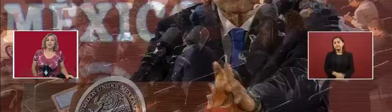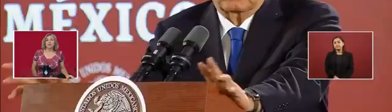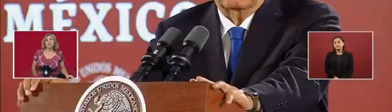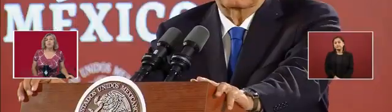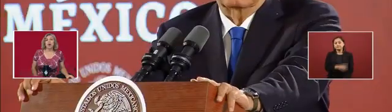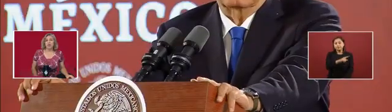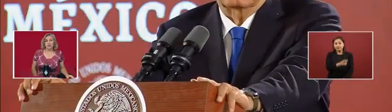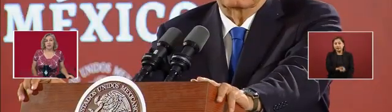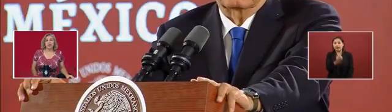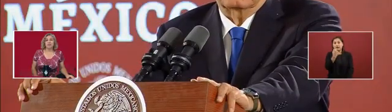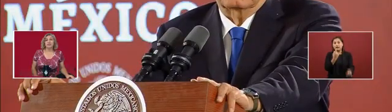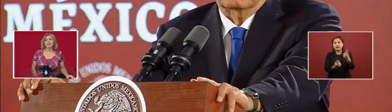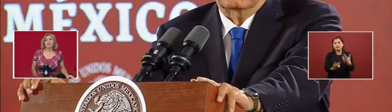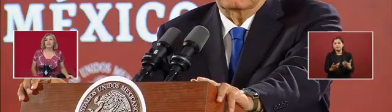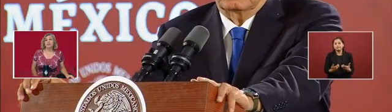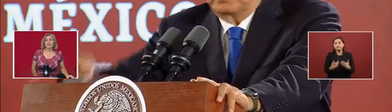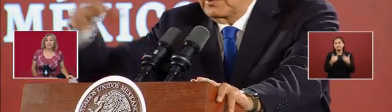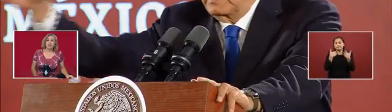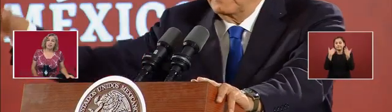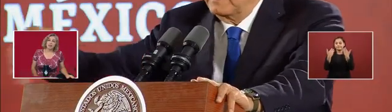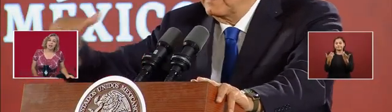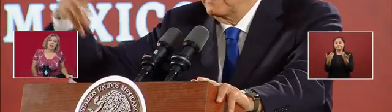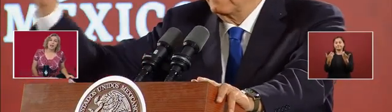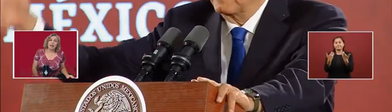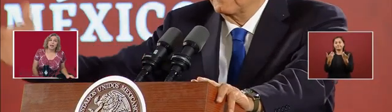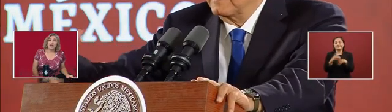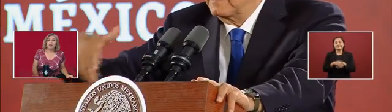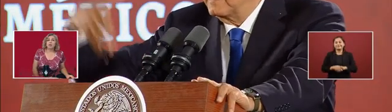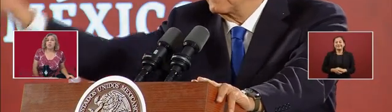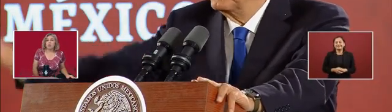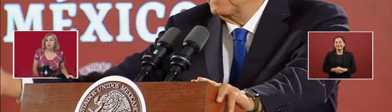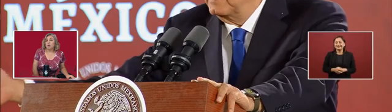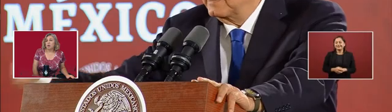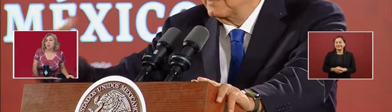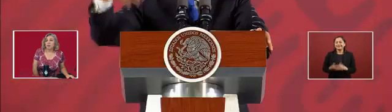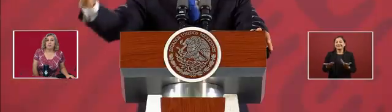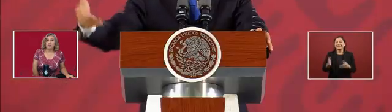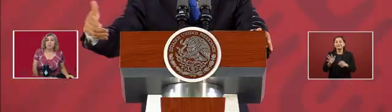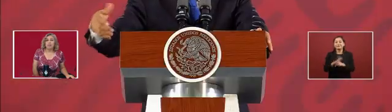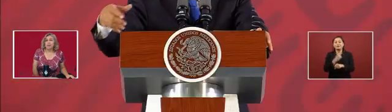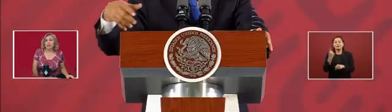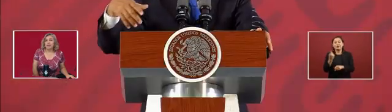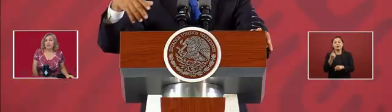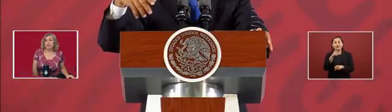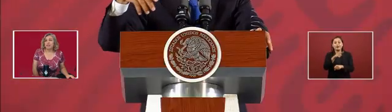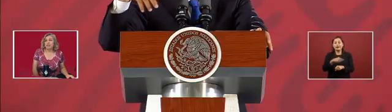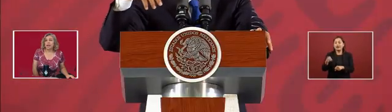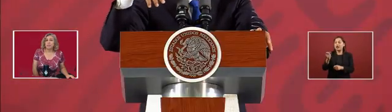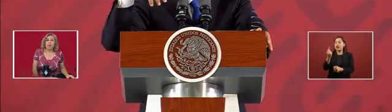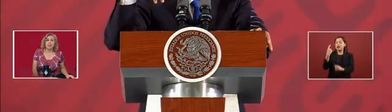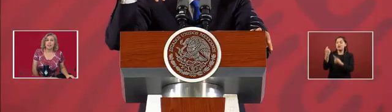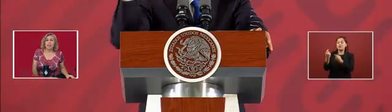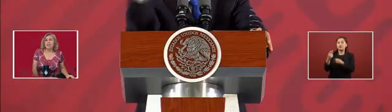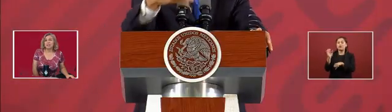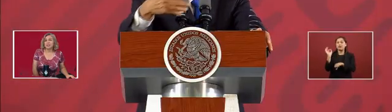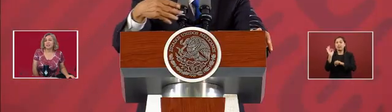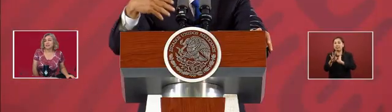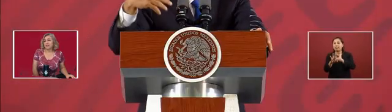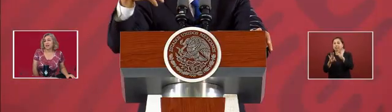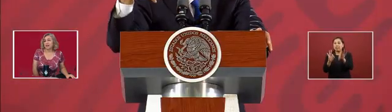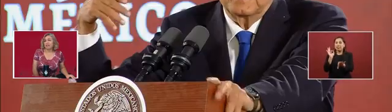help in order to, so that within its own